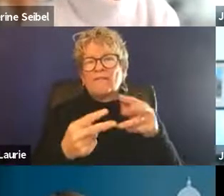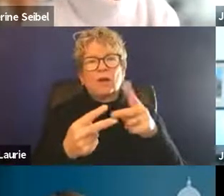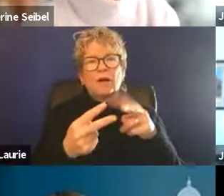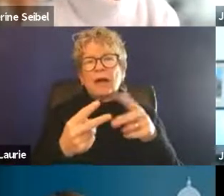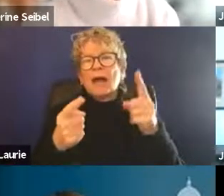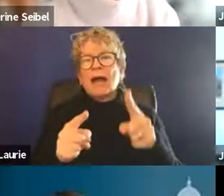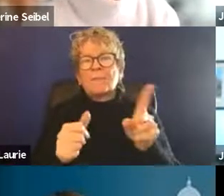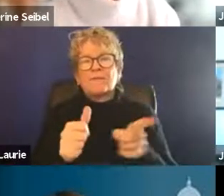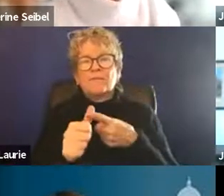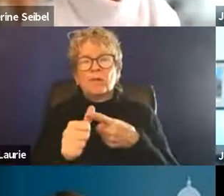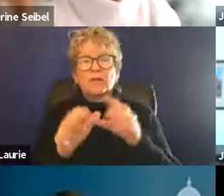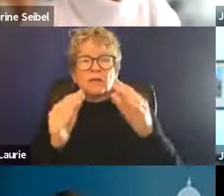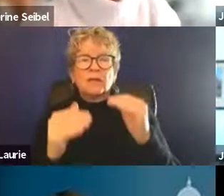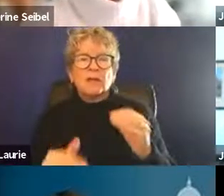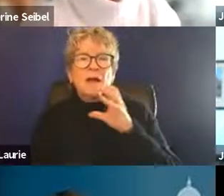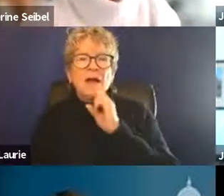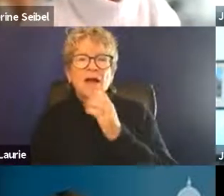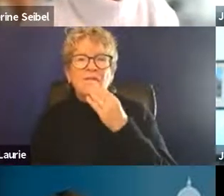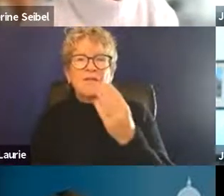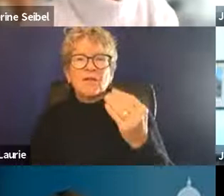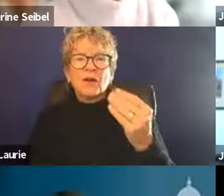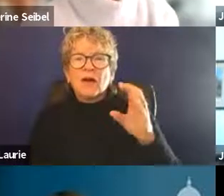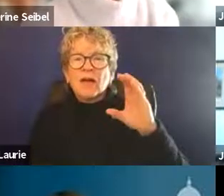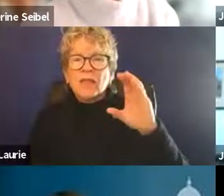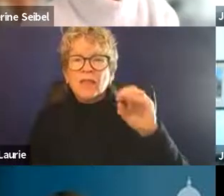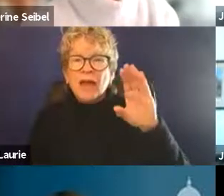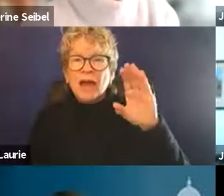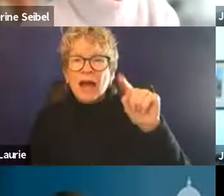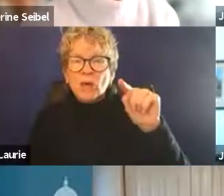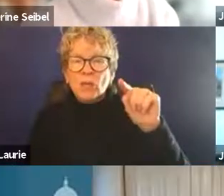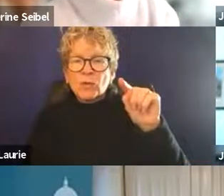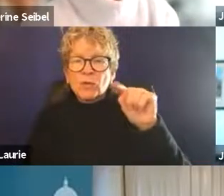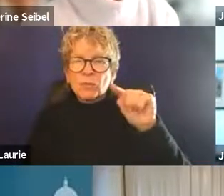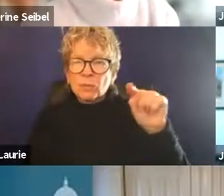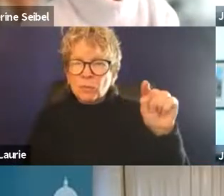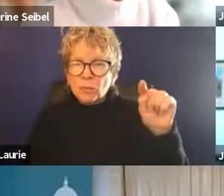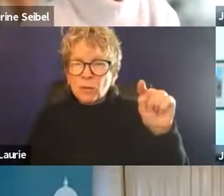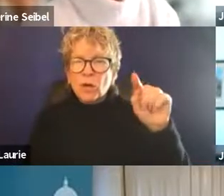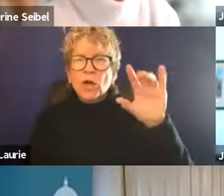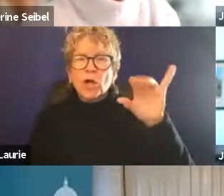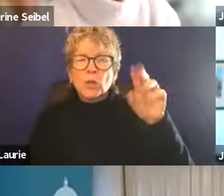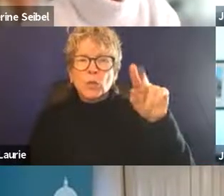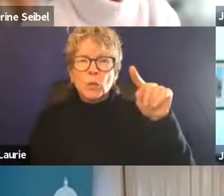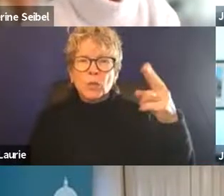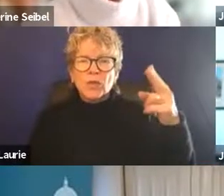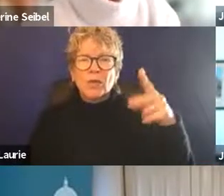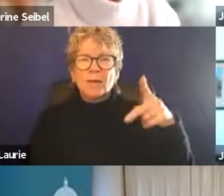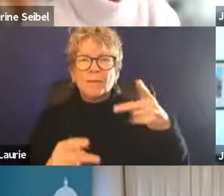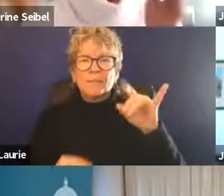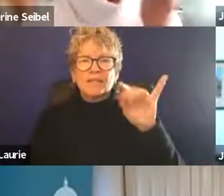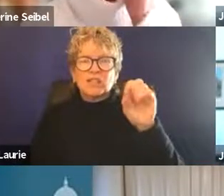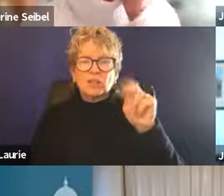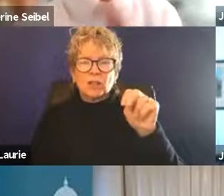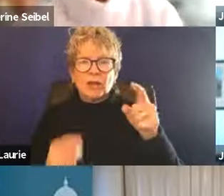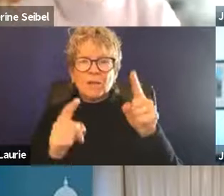At 14, the at-risk youth petition came to be, and we thought that it offered us some leverage, some